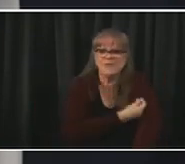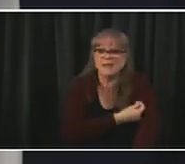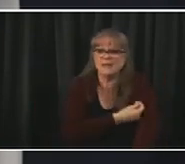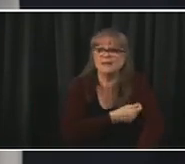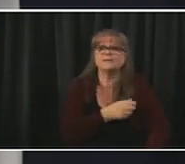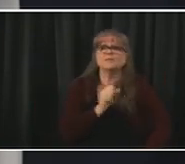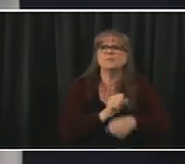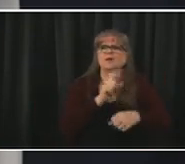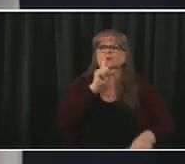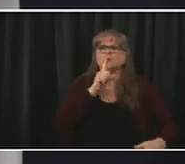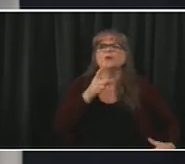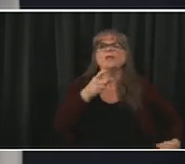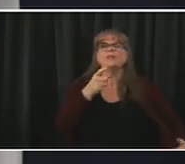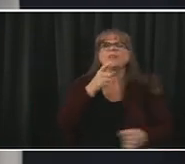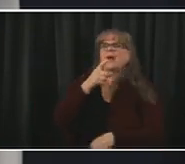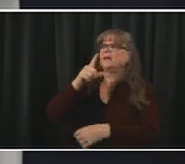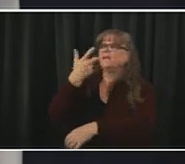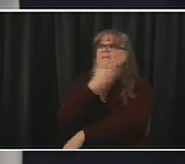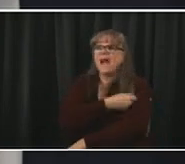been unfair to say,